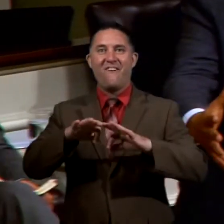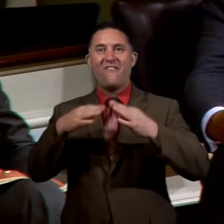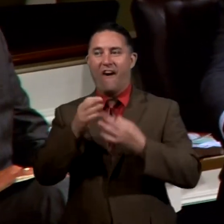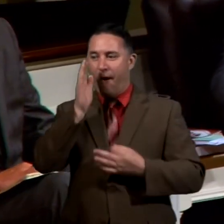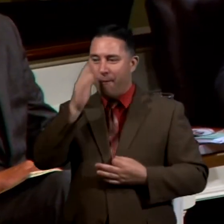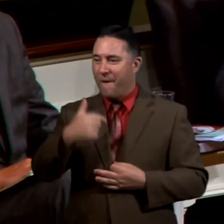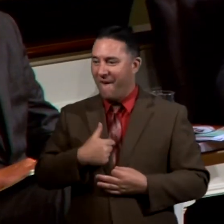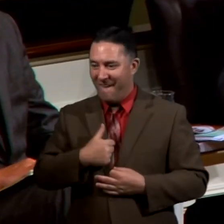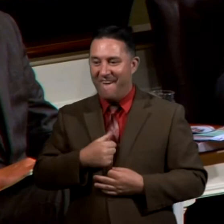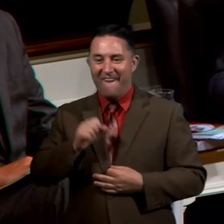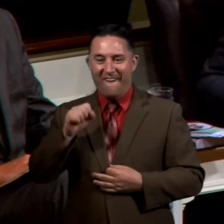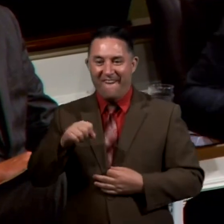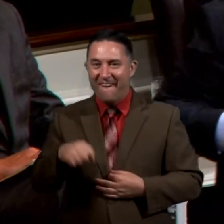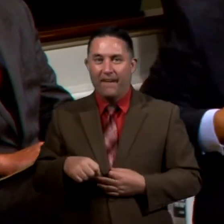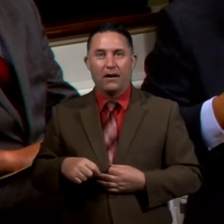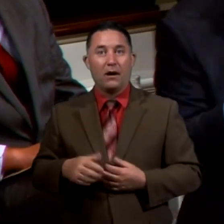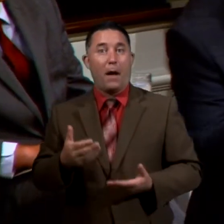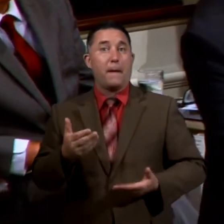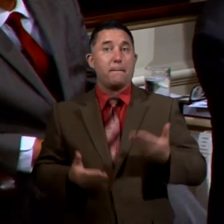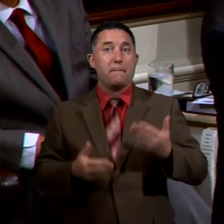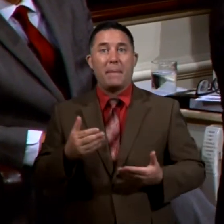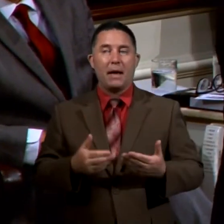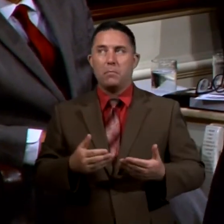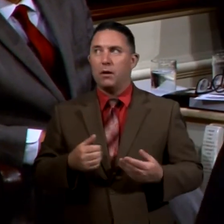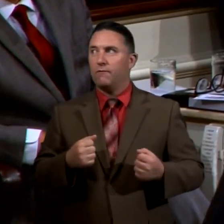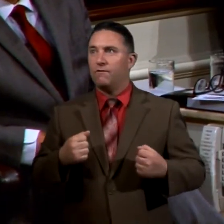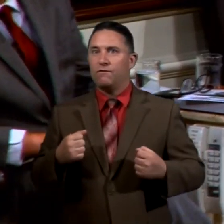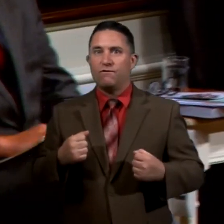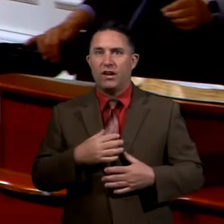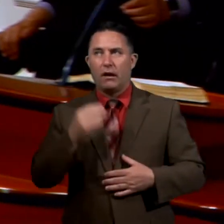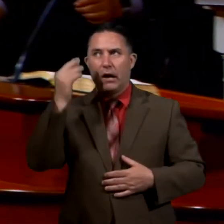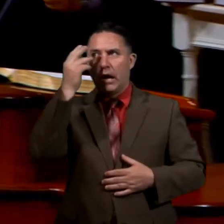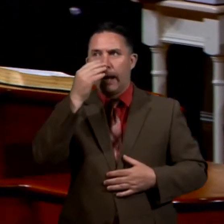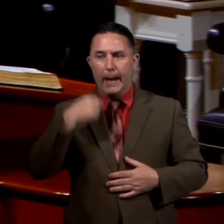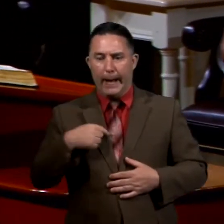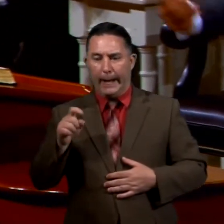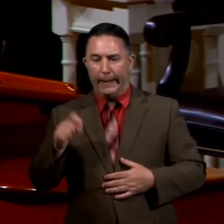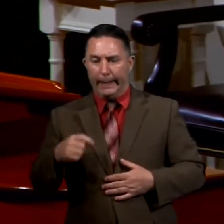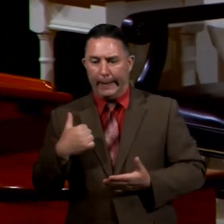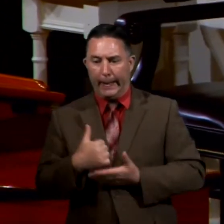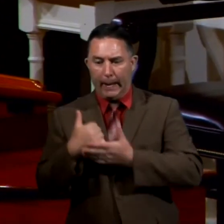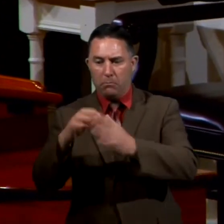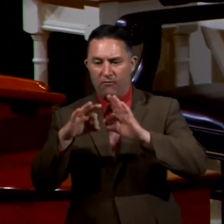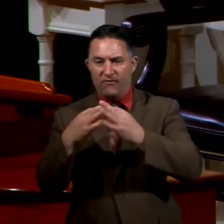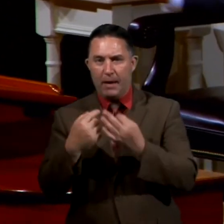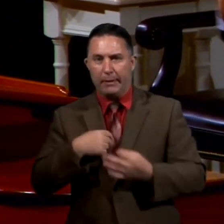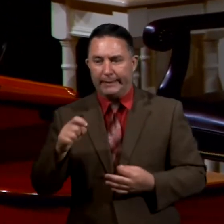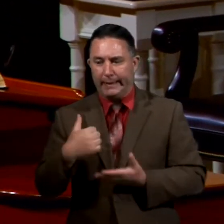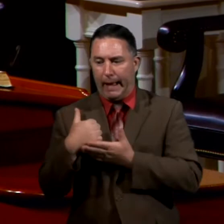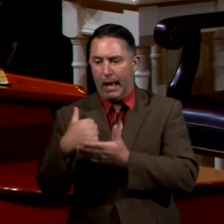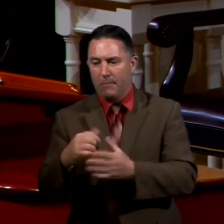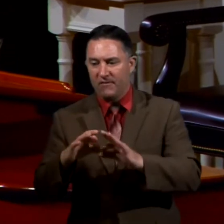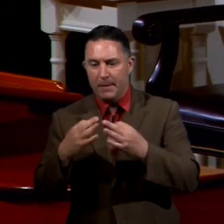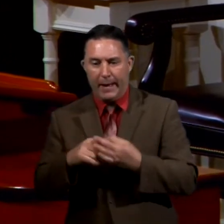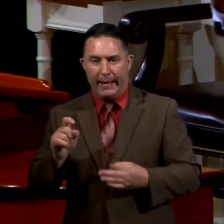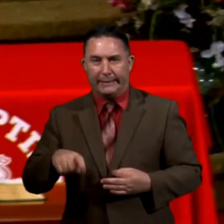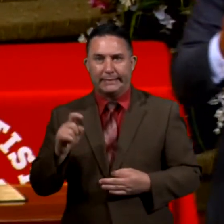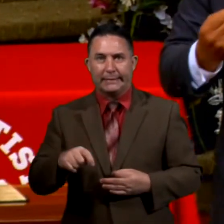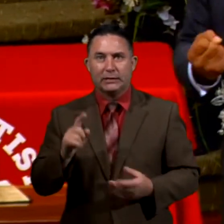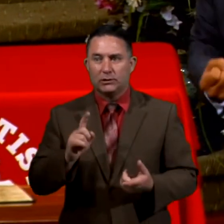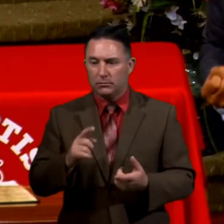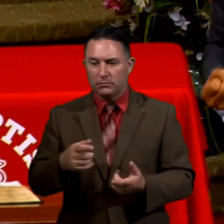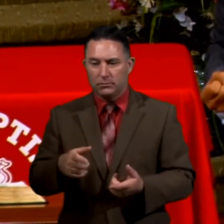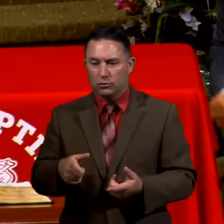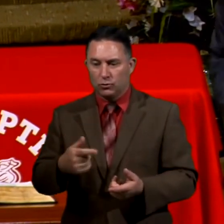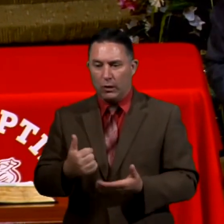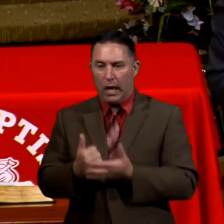family. And maybe fear snuck in there and thinking, I need this to help my family. I need this